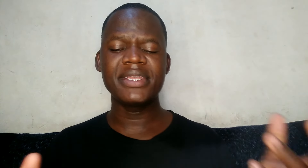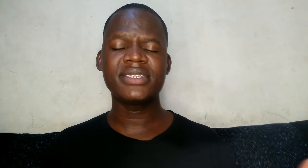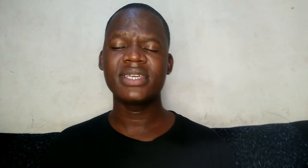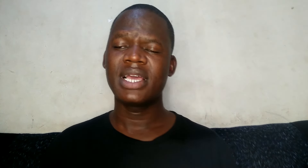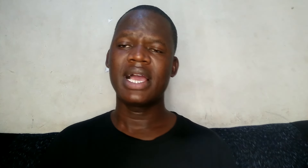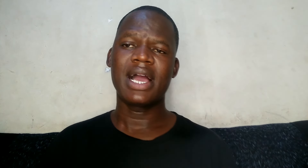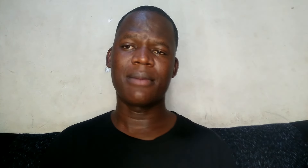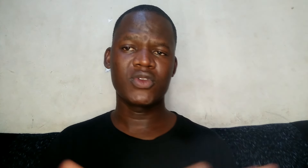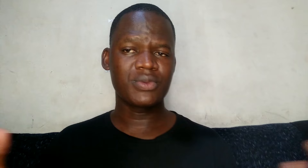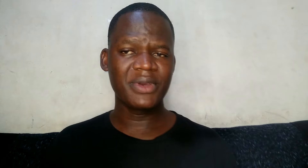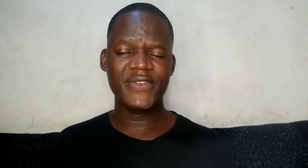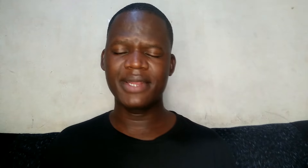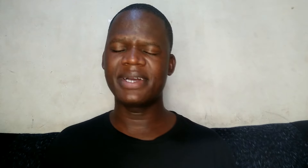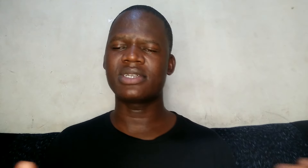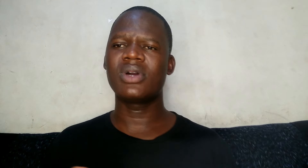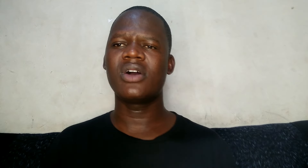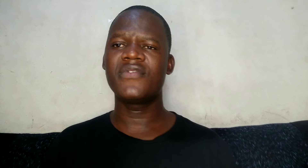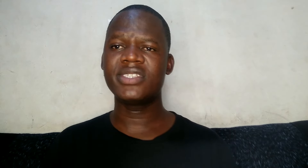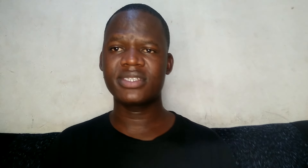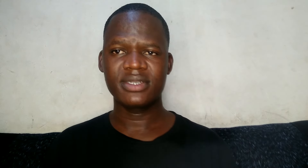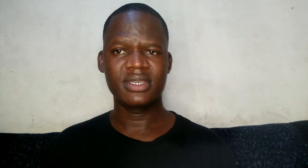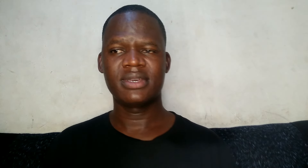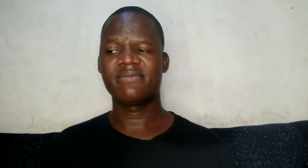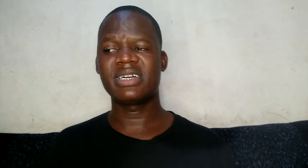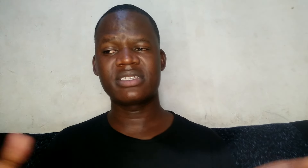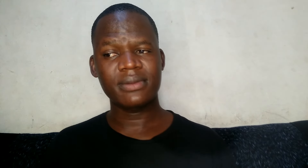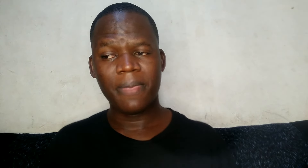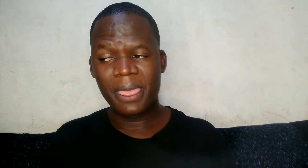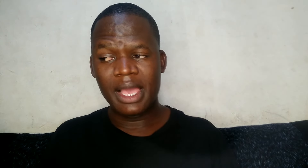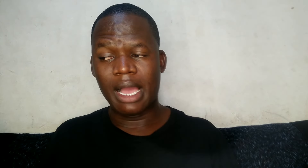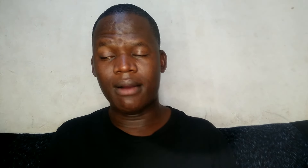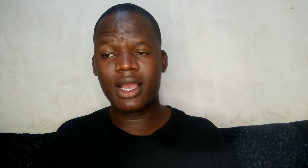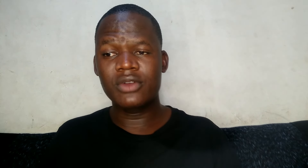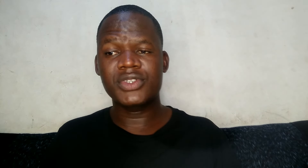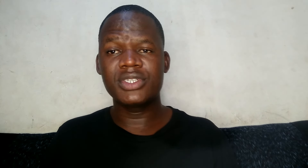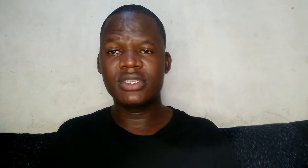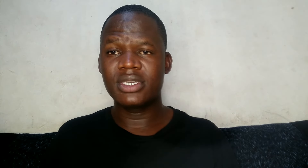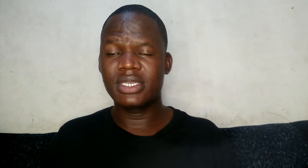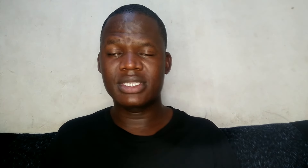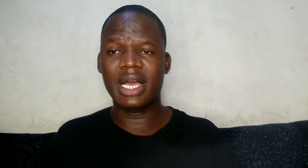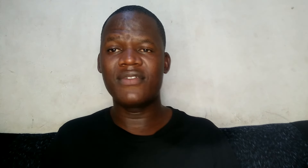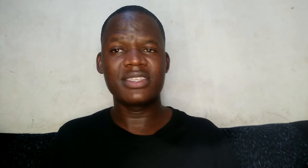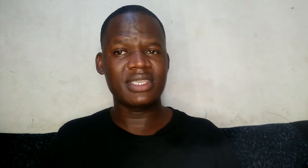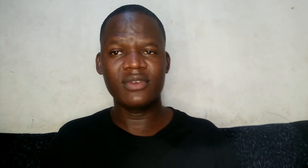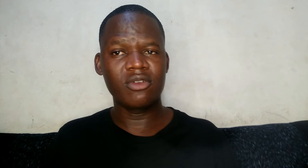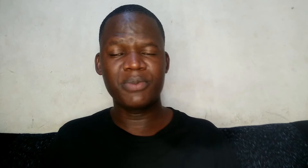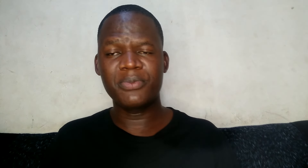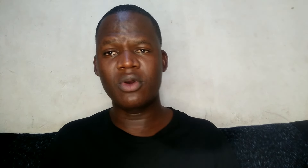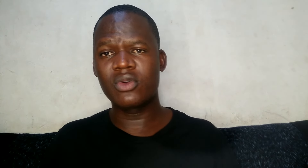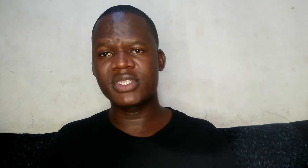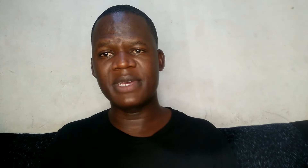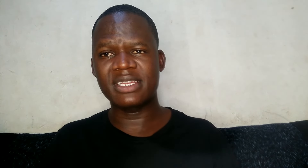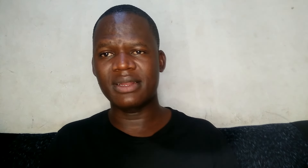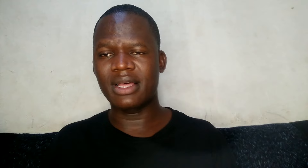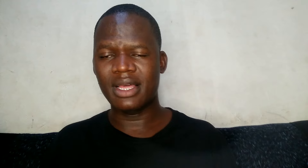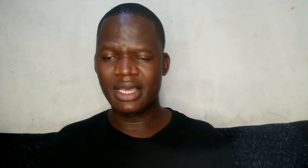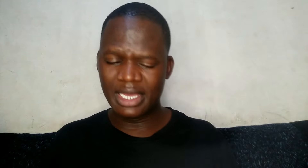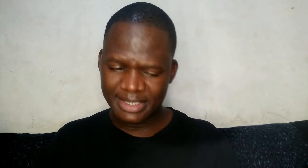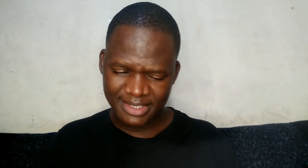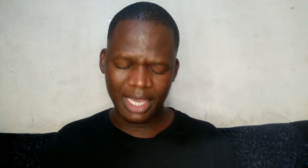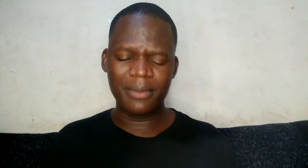had paid it. I'm not very much aware of it, but our country is having several people who